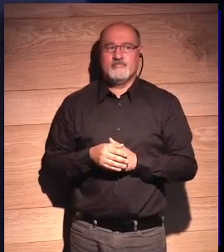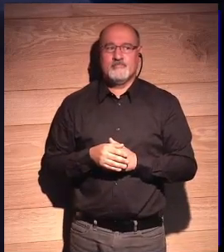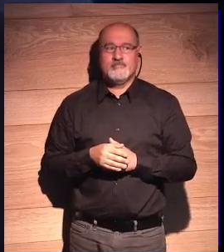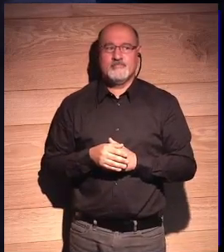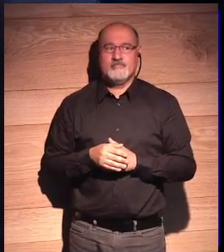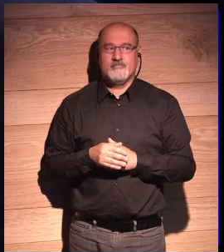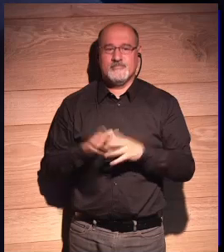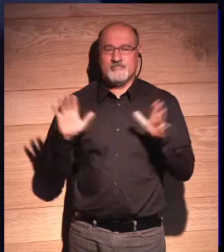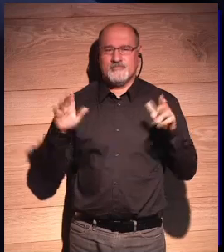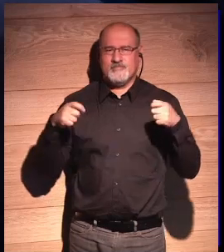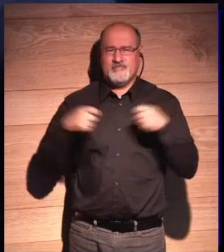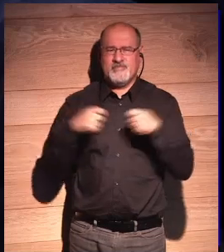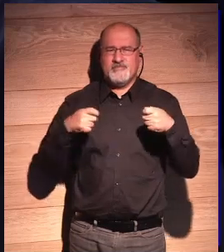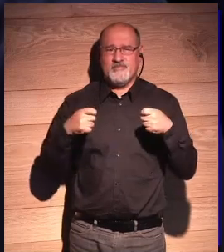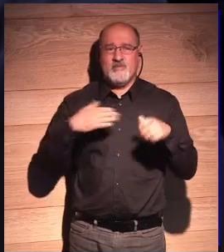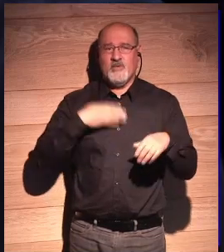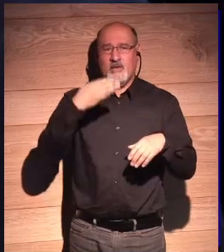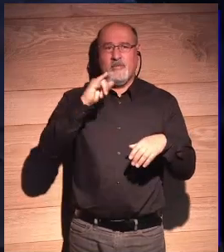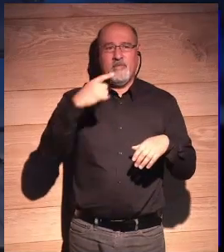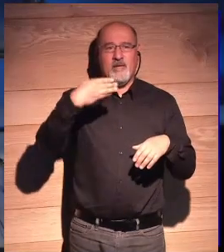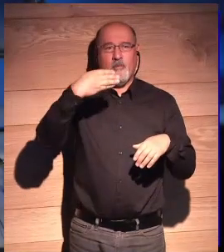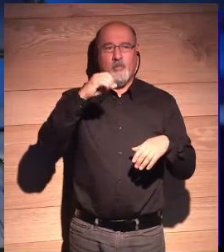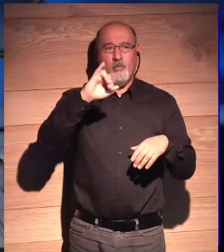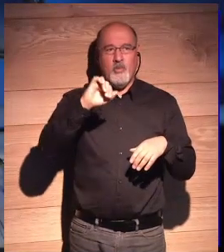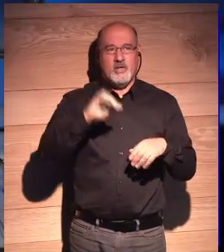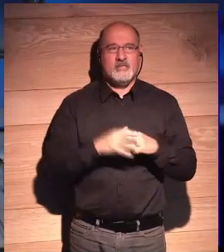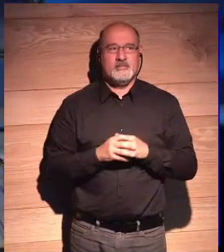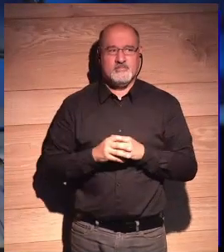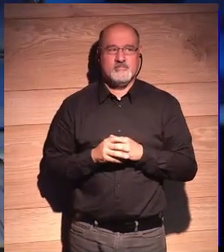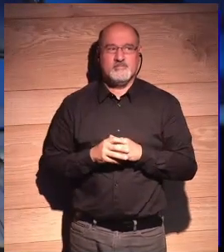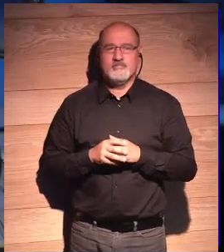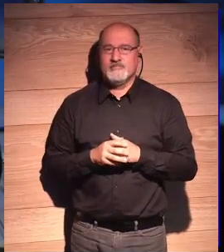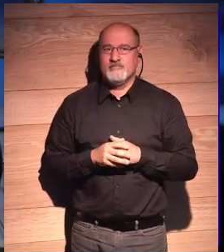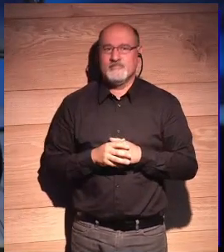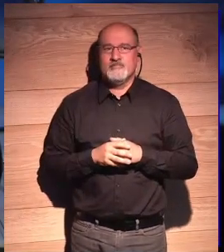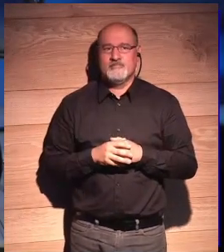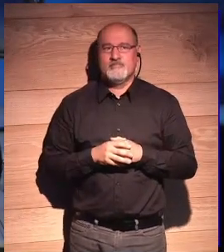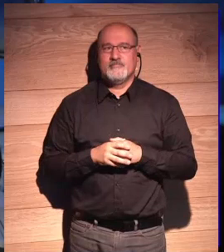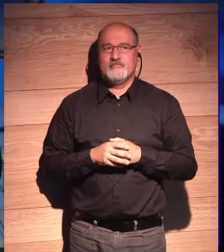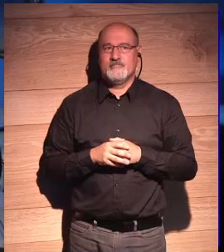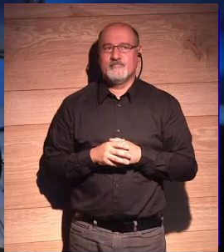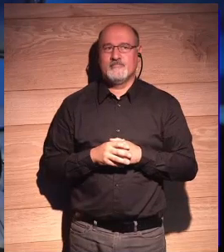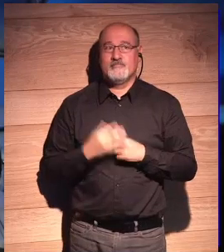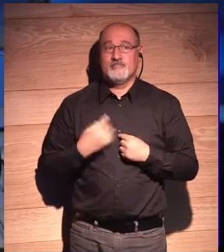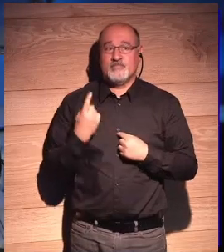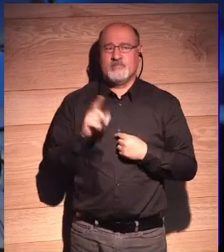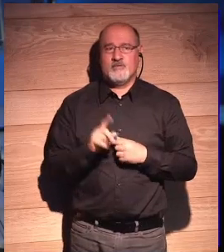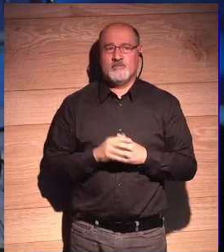No quiero tensar la situación. I don't want to make it more stressful, okay? I won't launch the first stone,